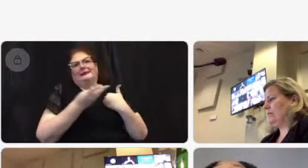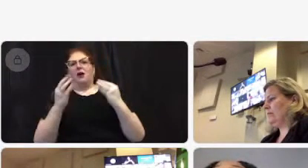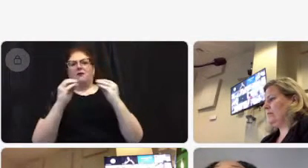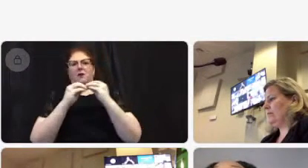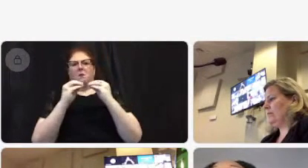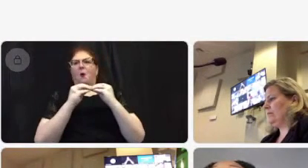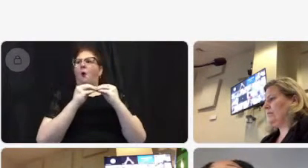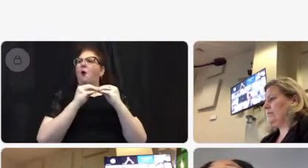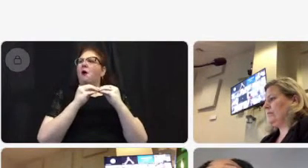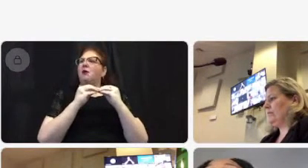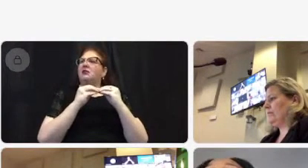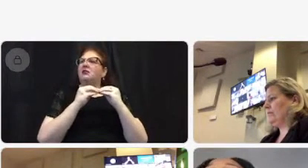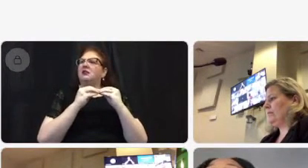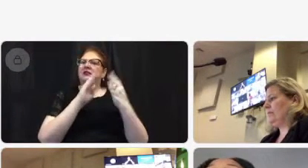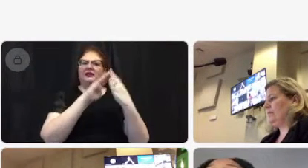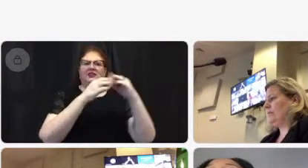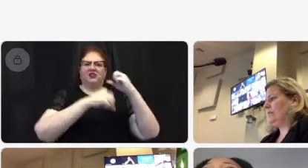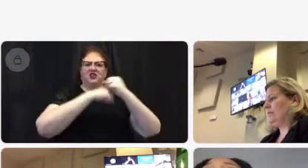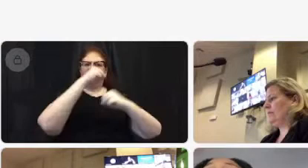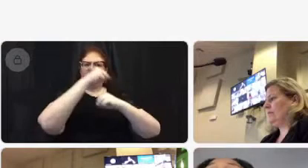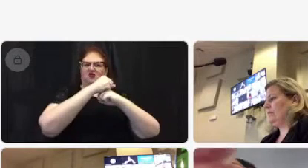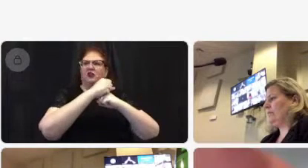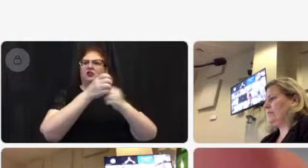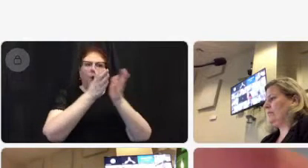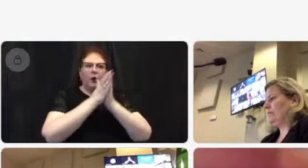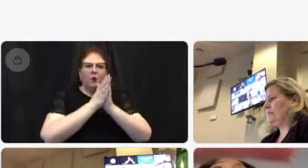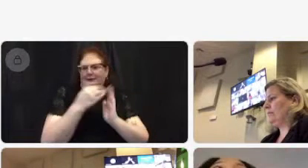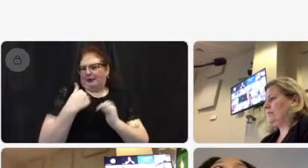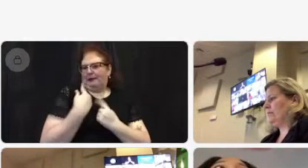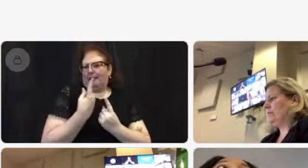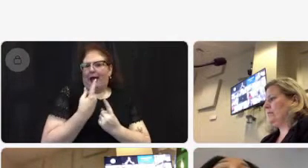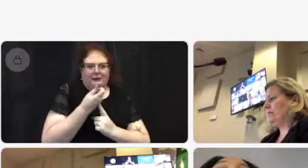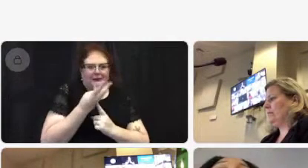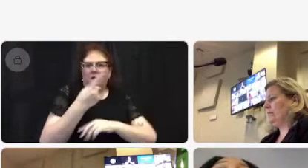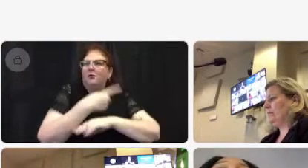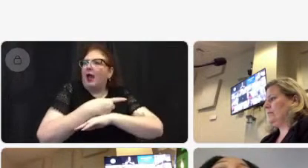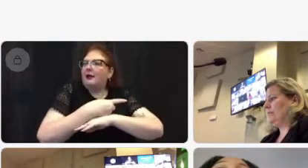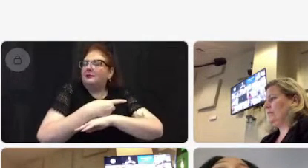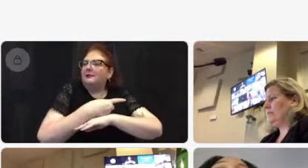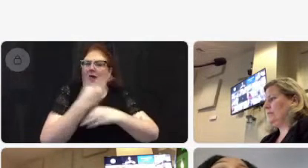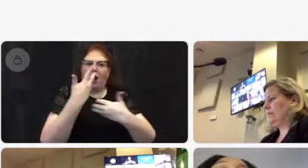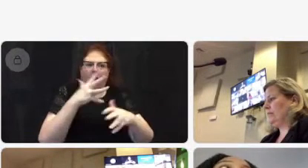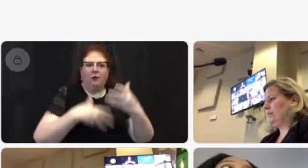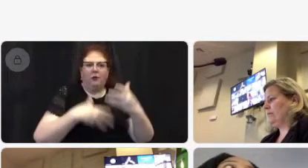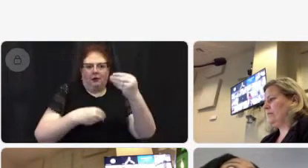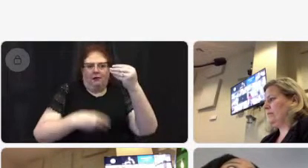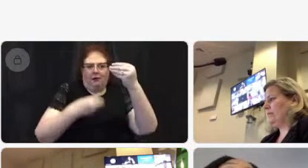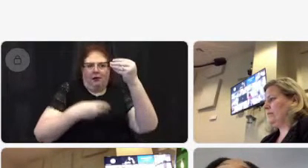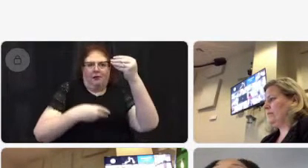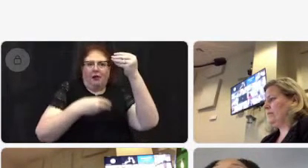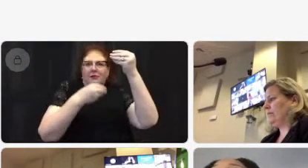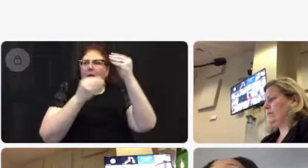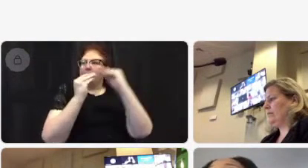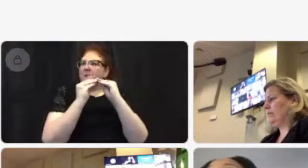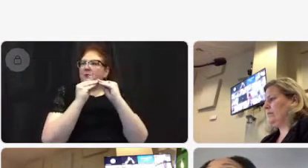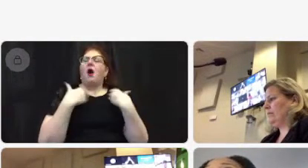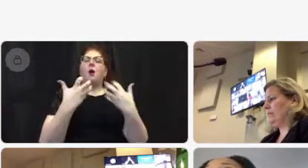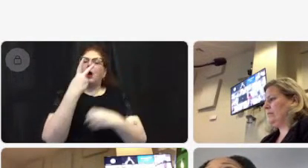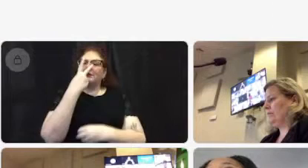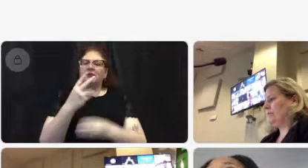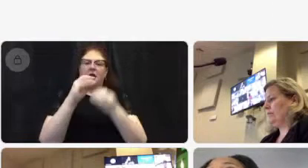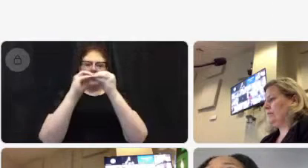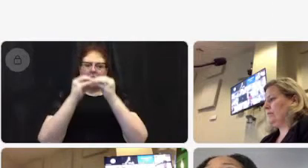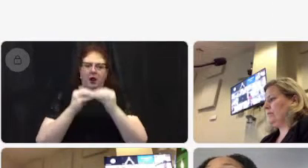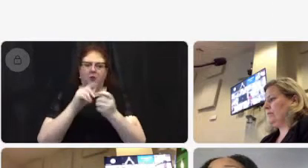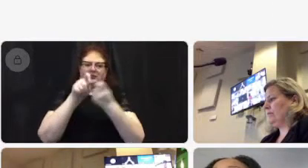2 or 3 days. And so I would like to see the numbers from those departments about what